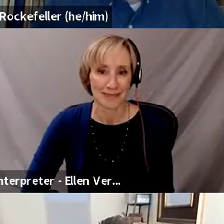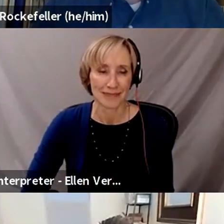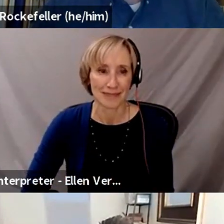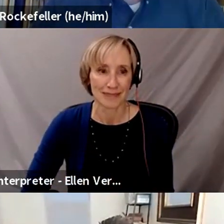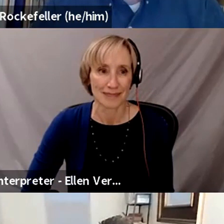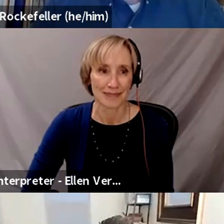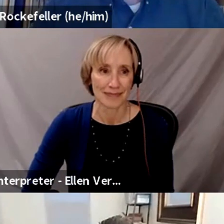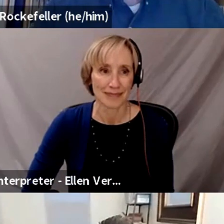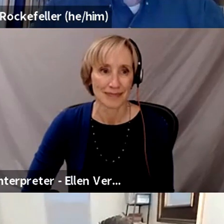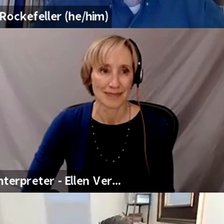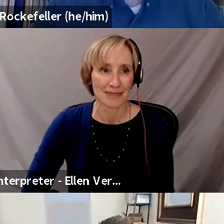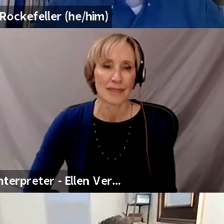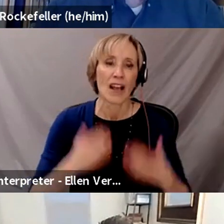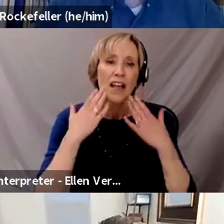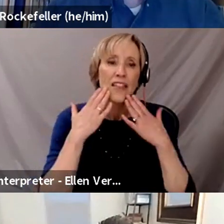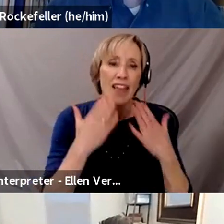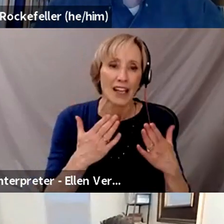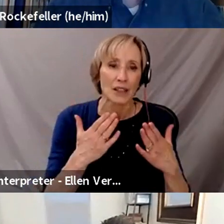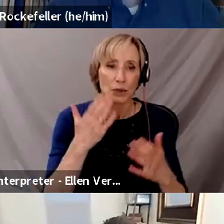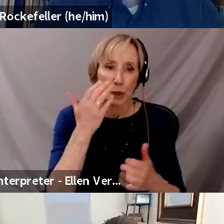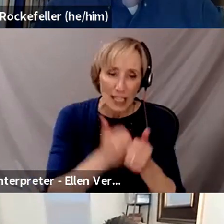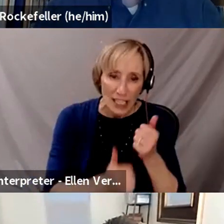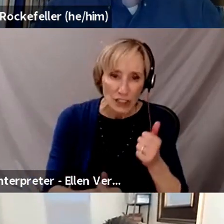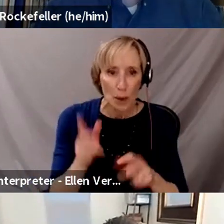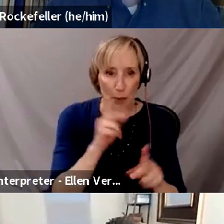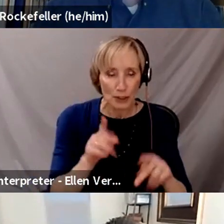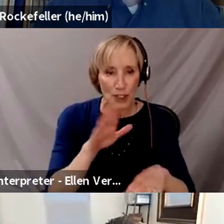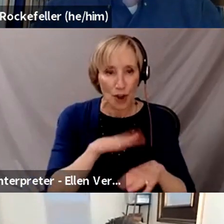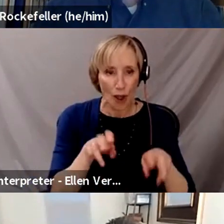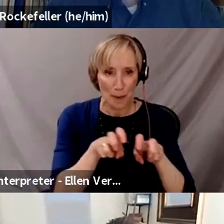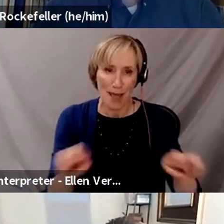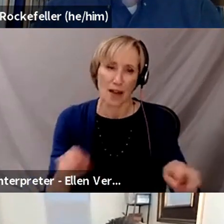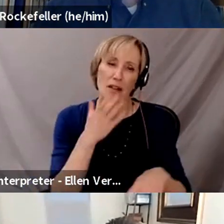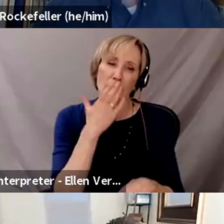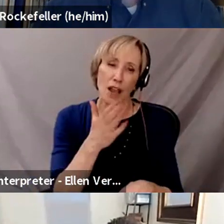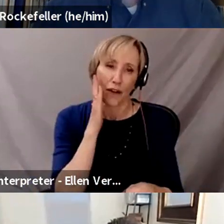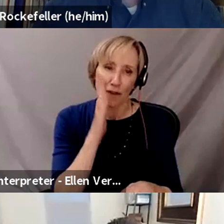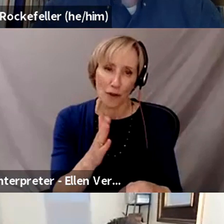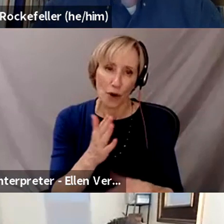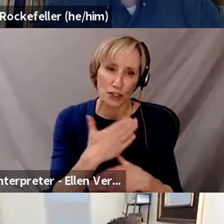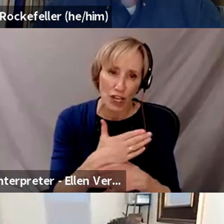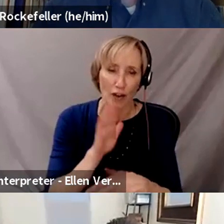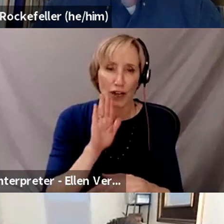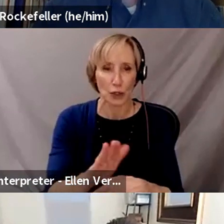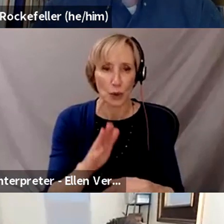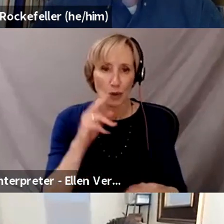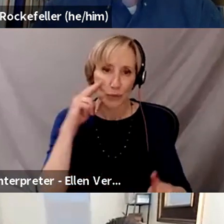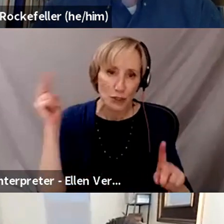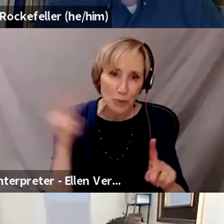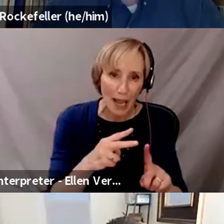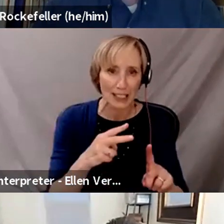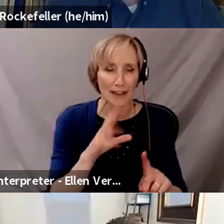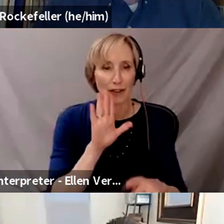So thank you to each and every one of our panelists so much for sharing your perspectives and experiences with us